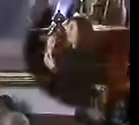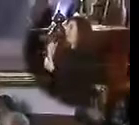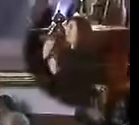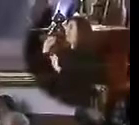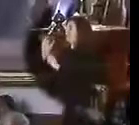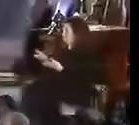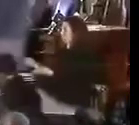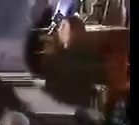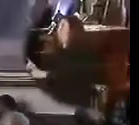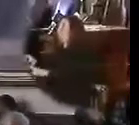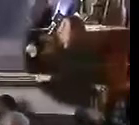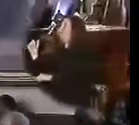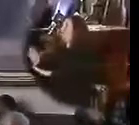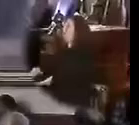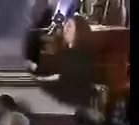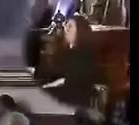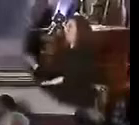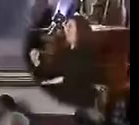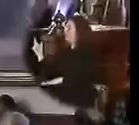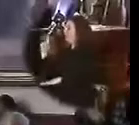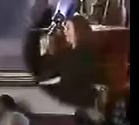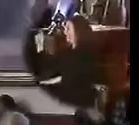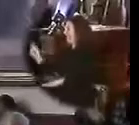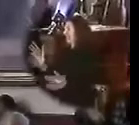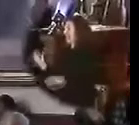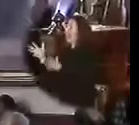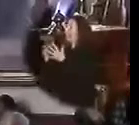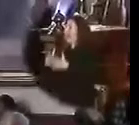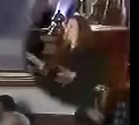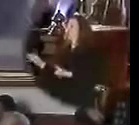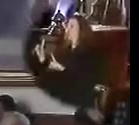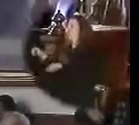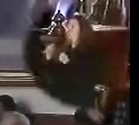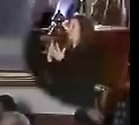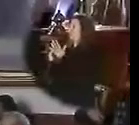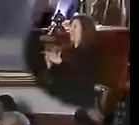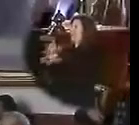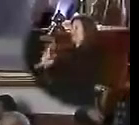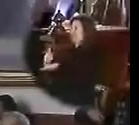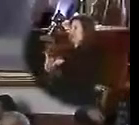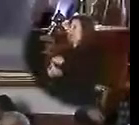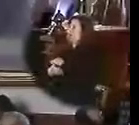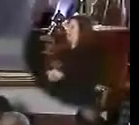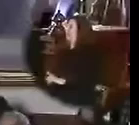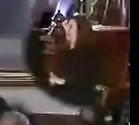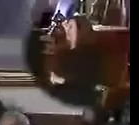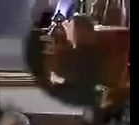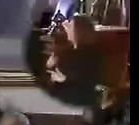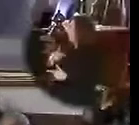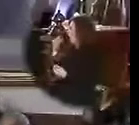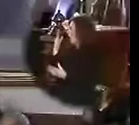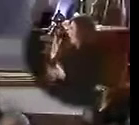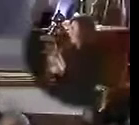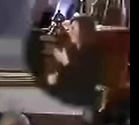generation. That's what every generation of Texans and Americans have done from the beginning of this country. And I don't care what the